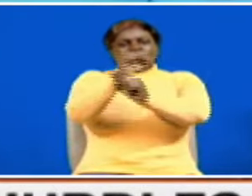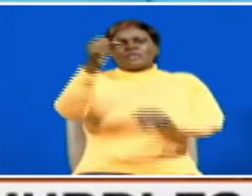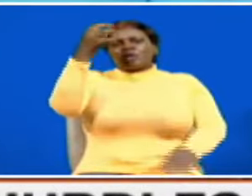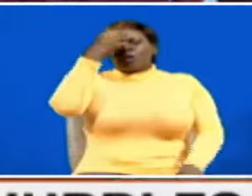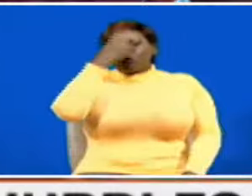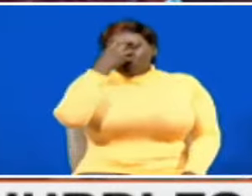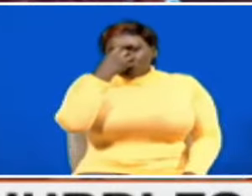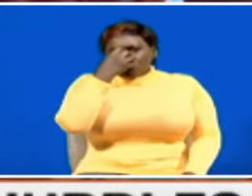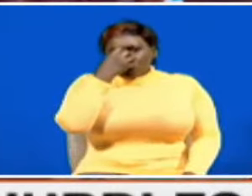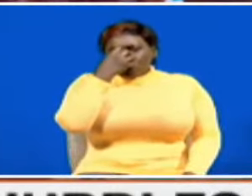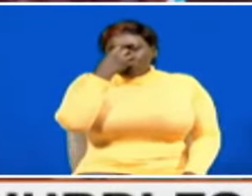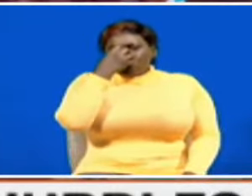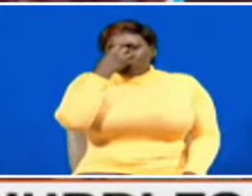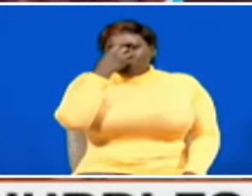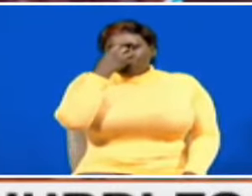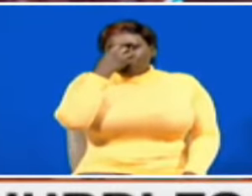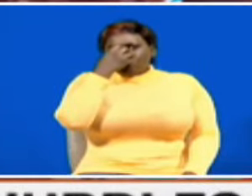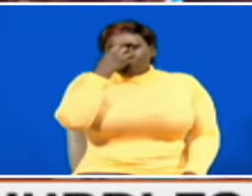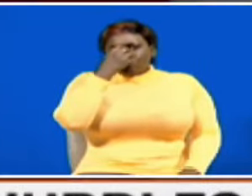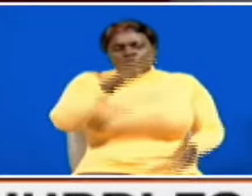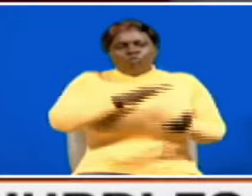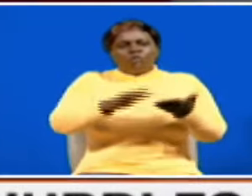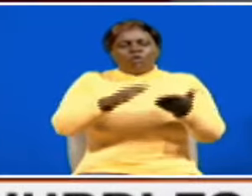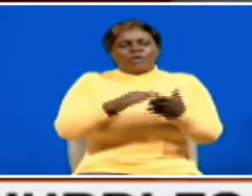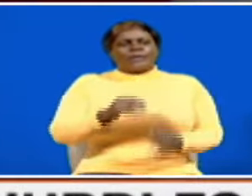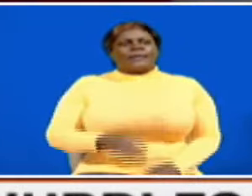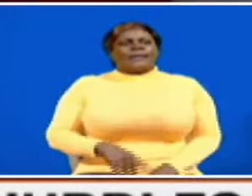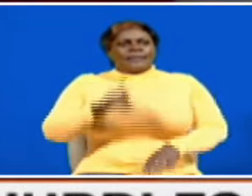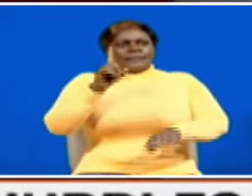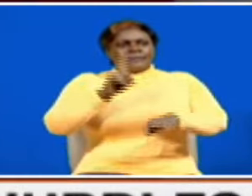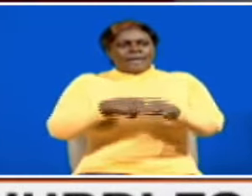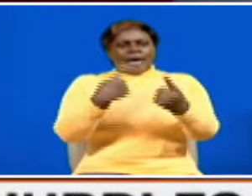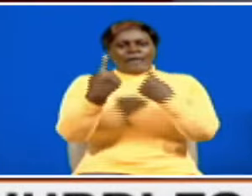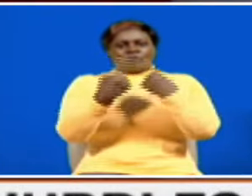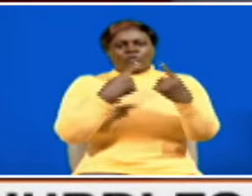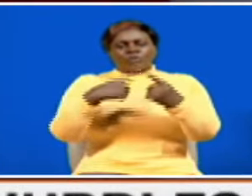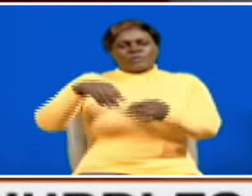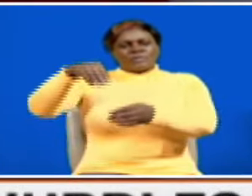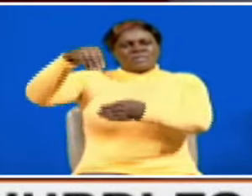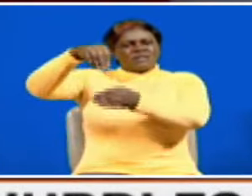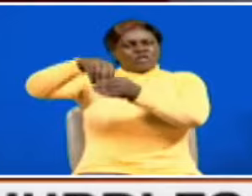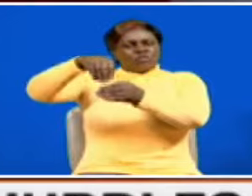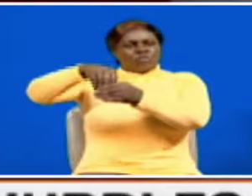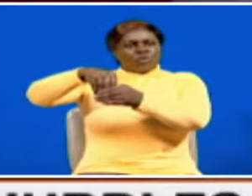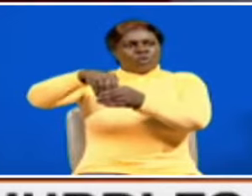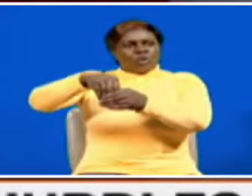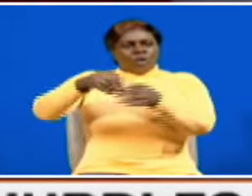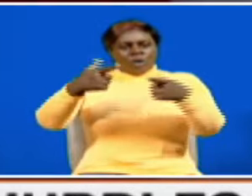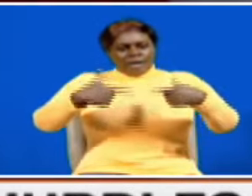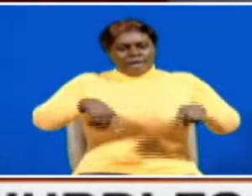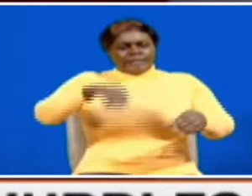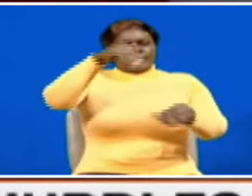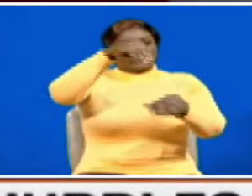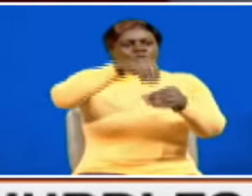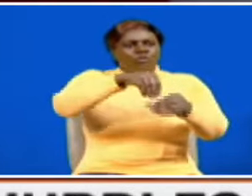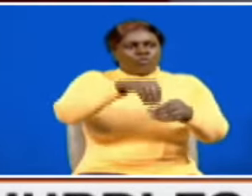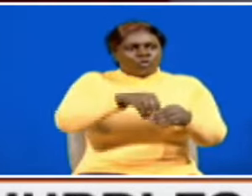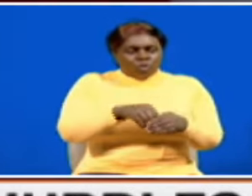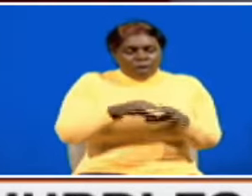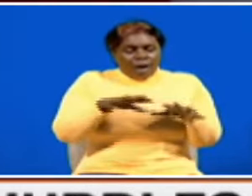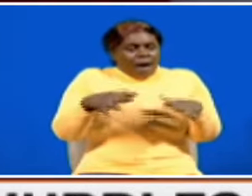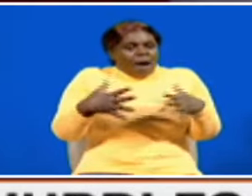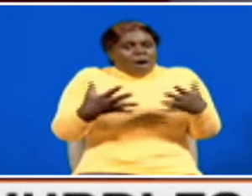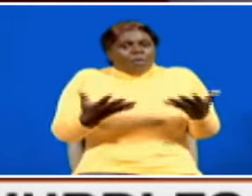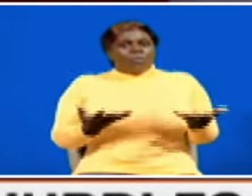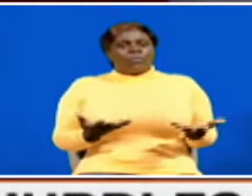Ruto to mend fences with the Ukambani people. When we talk of inclusion, let inclusion be in terms